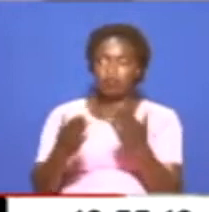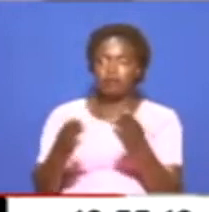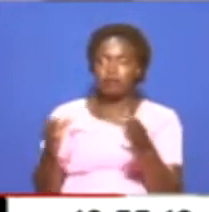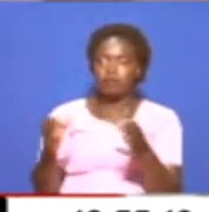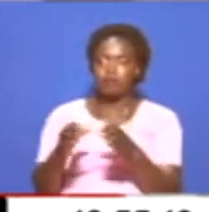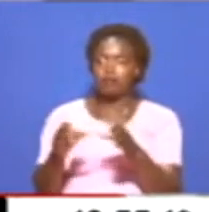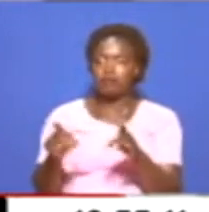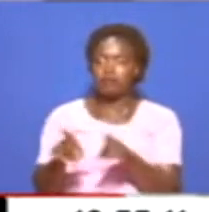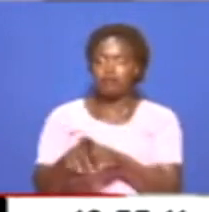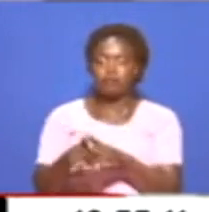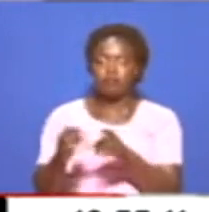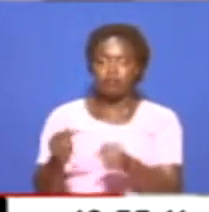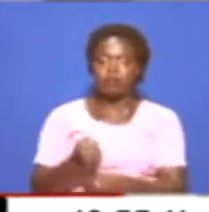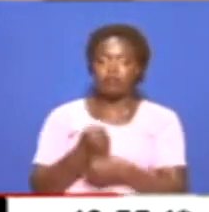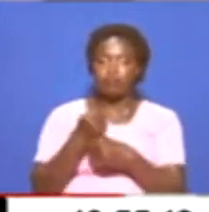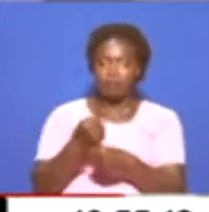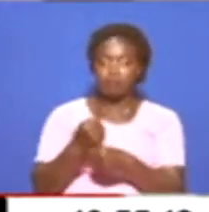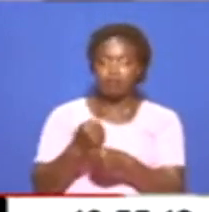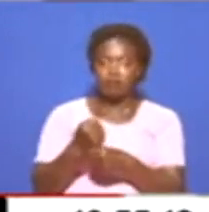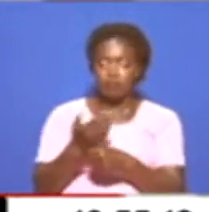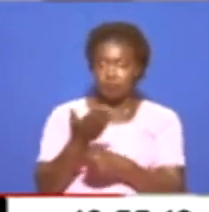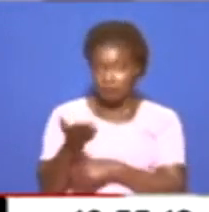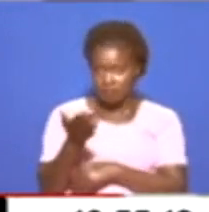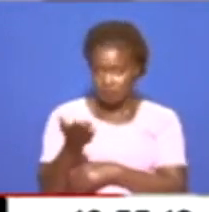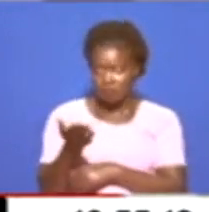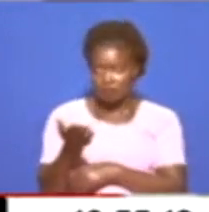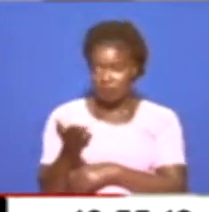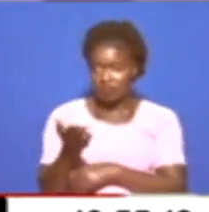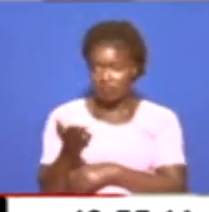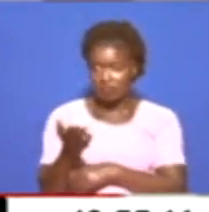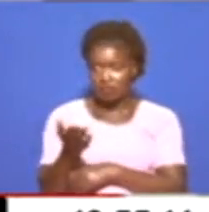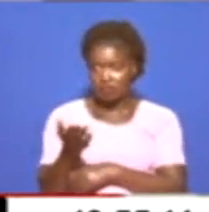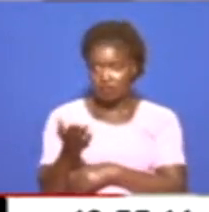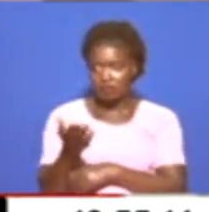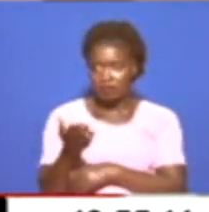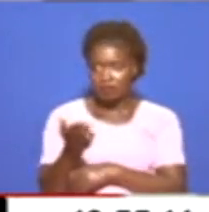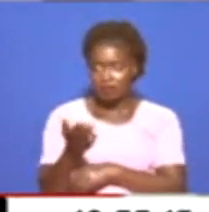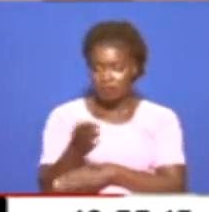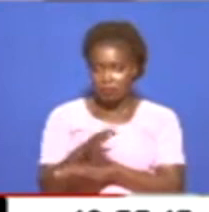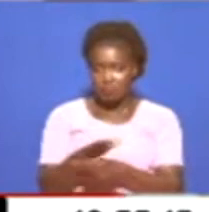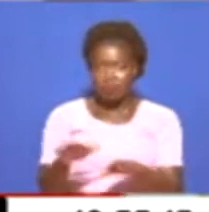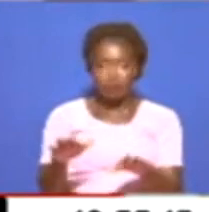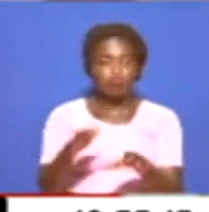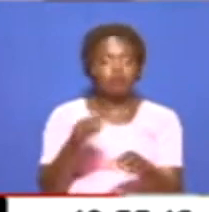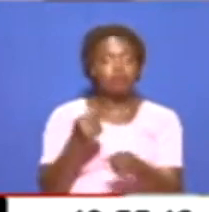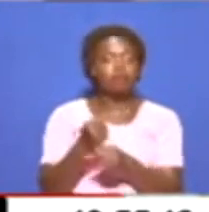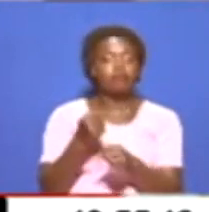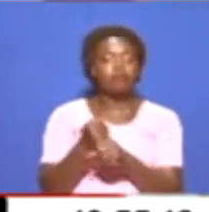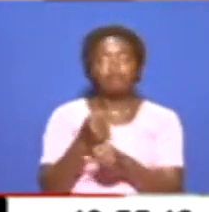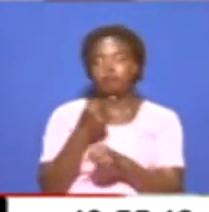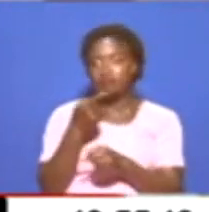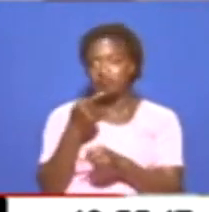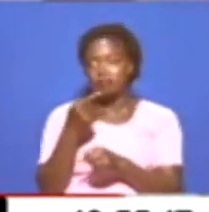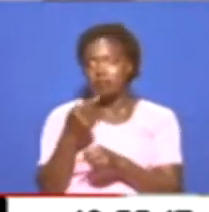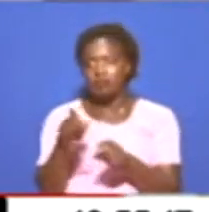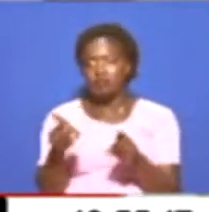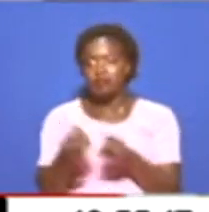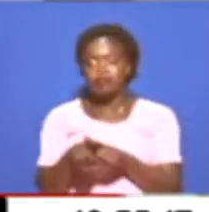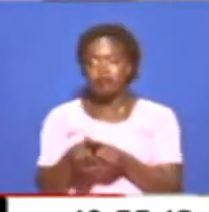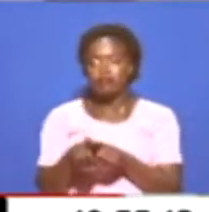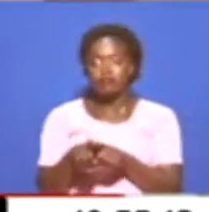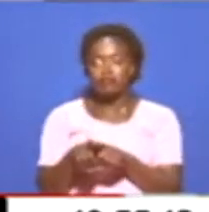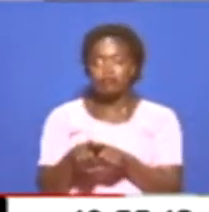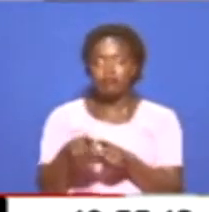still firmly intact. It's just that we have been on the ground working. And he said that he's still going to